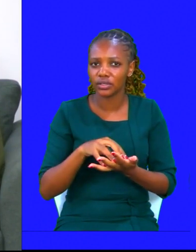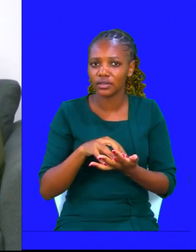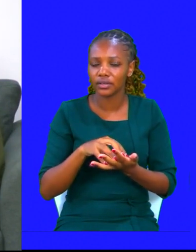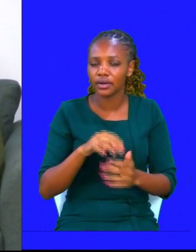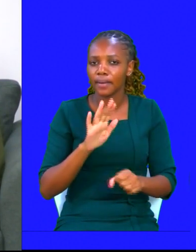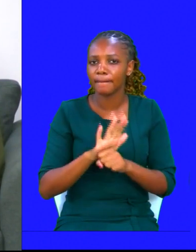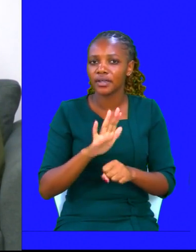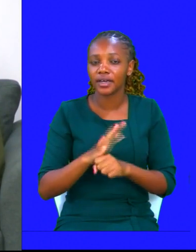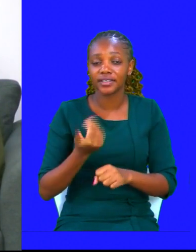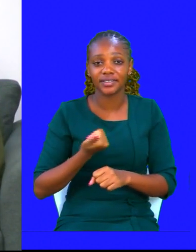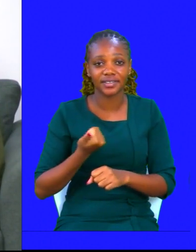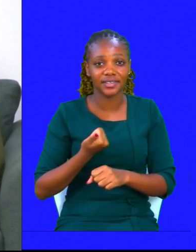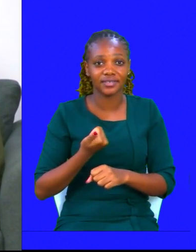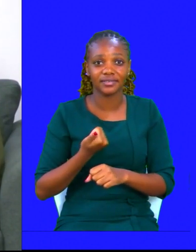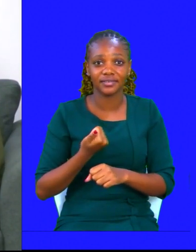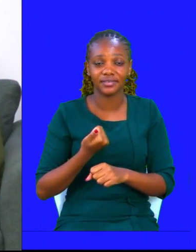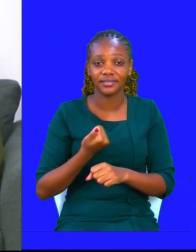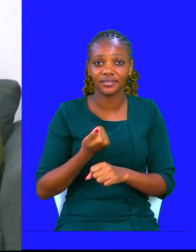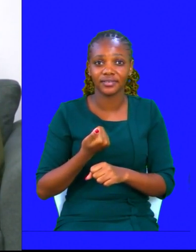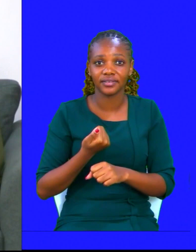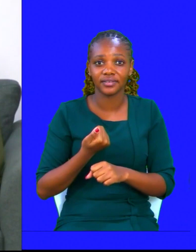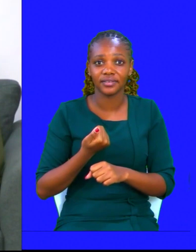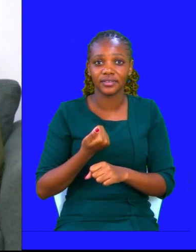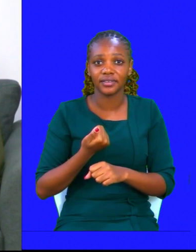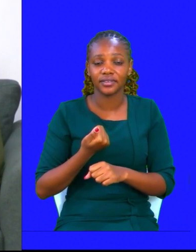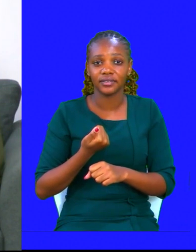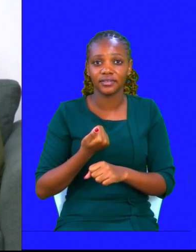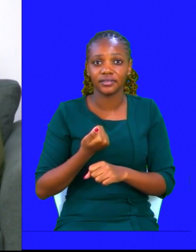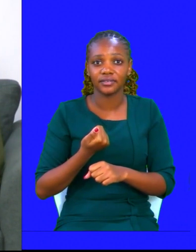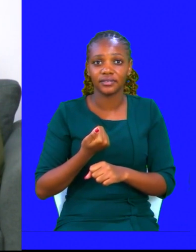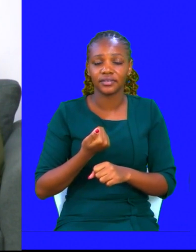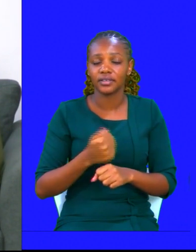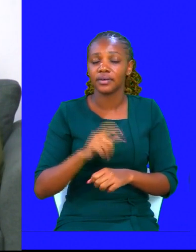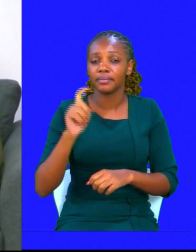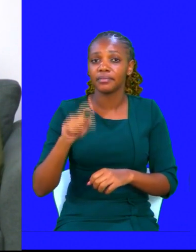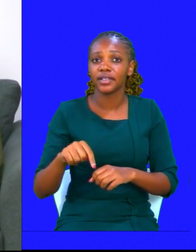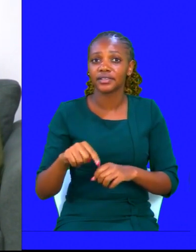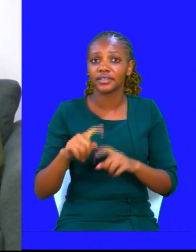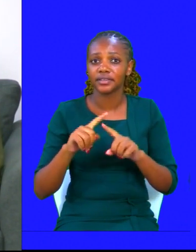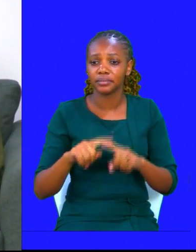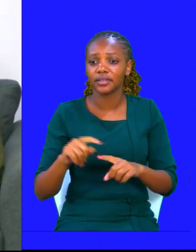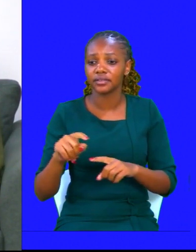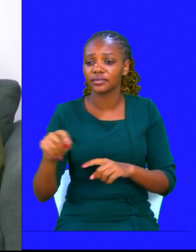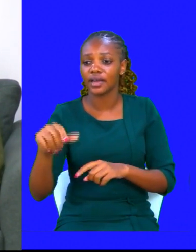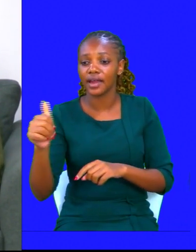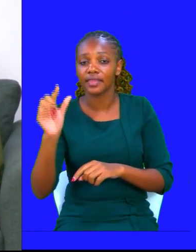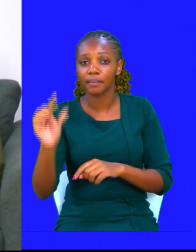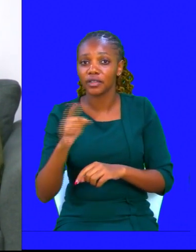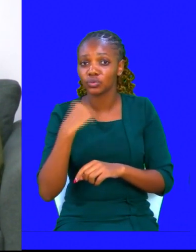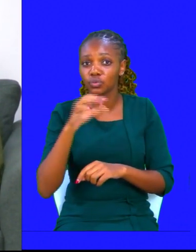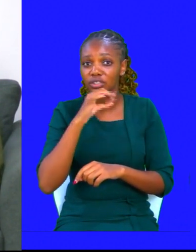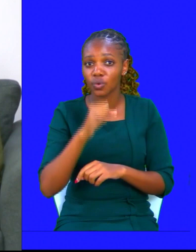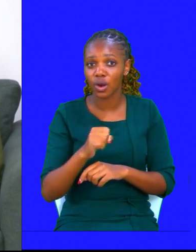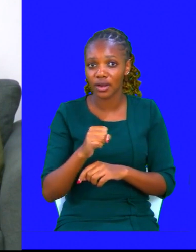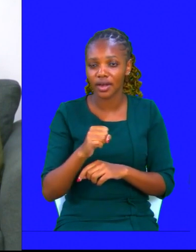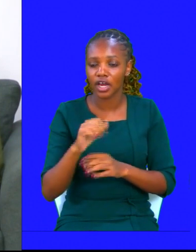in underprivileged settings, they really have to depend on someone who's older or a role model